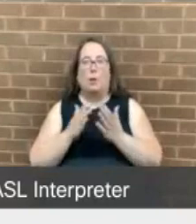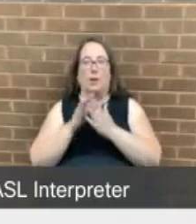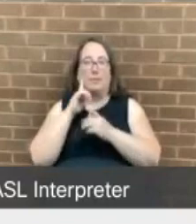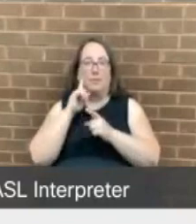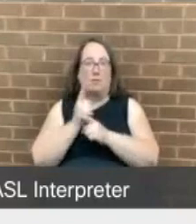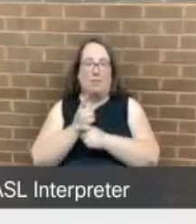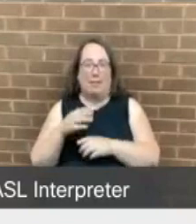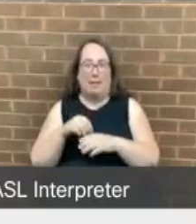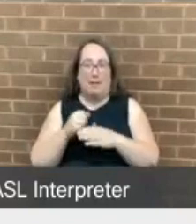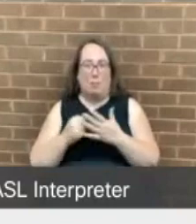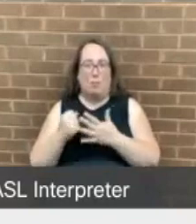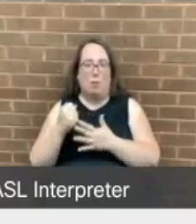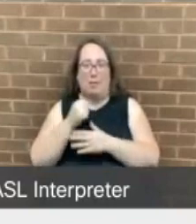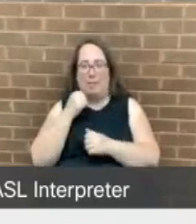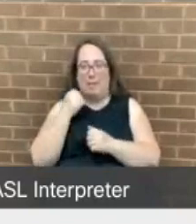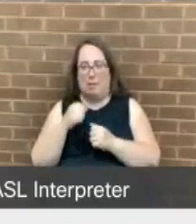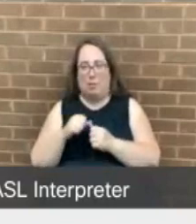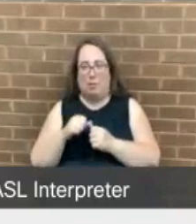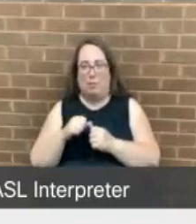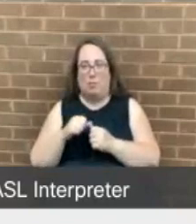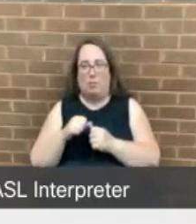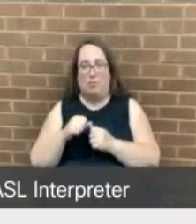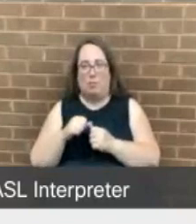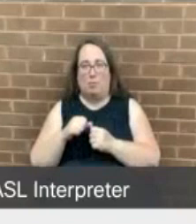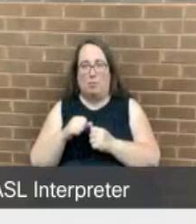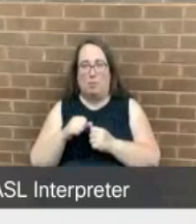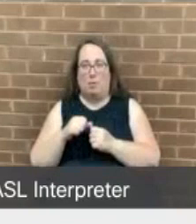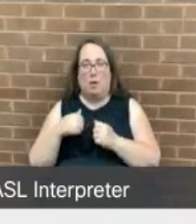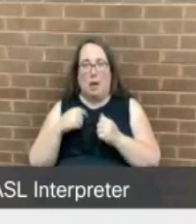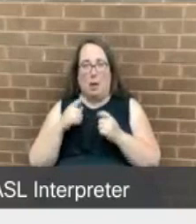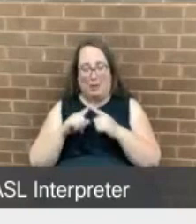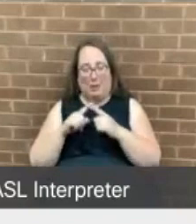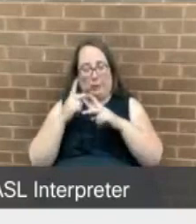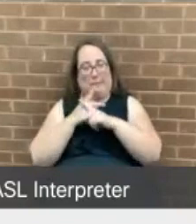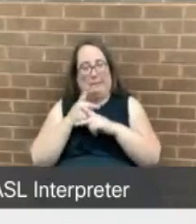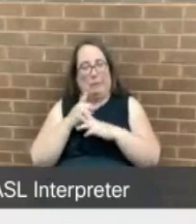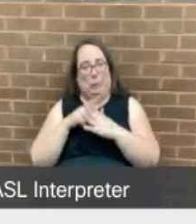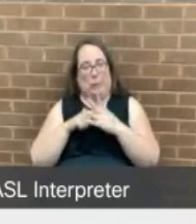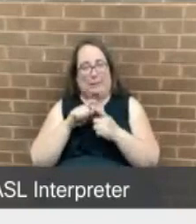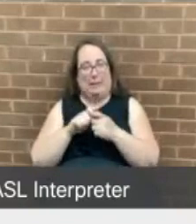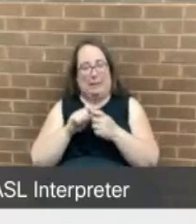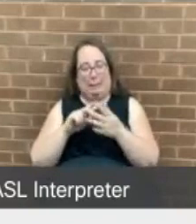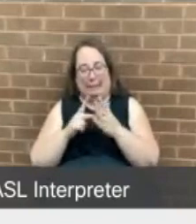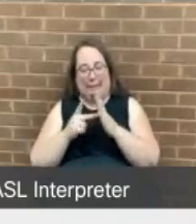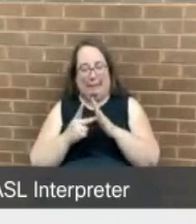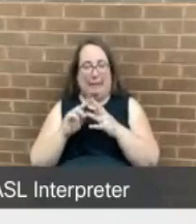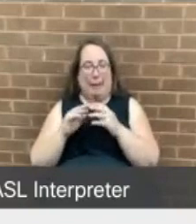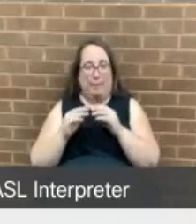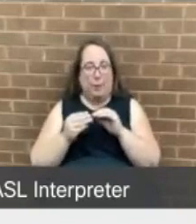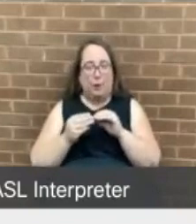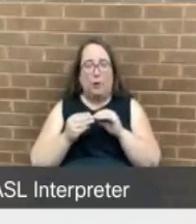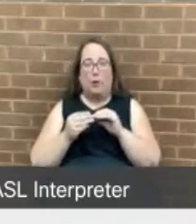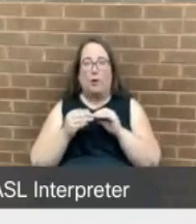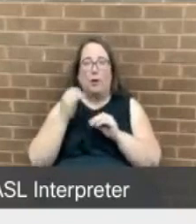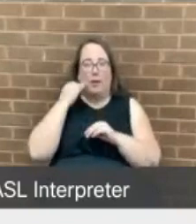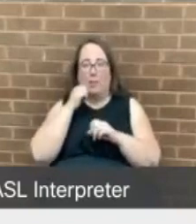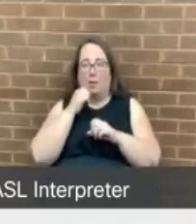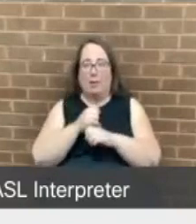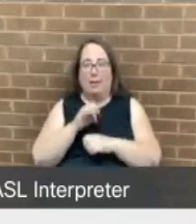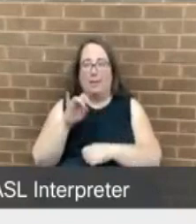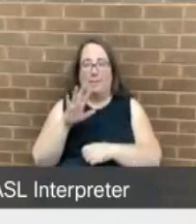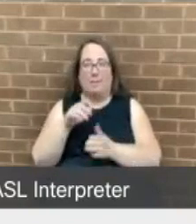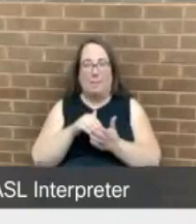in our priority letter, and I'd like to start unbundling some of these numbers. If we're not going to get $85 million